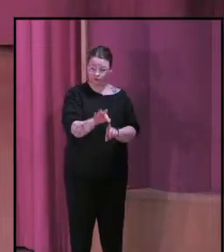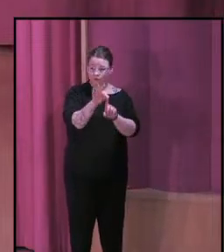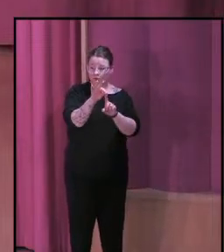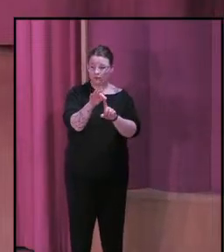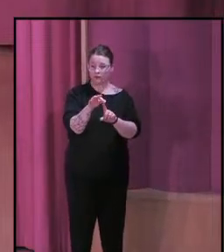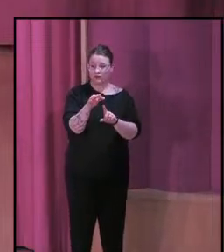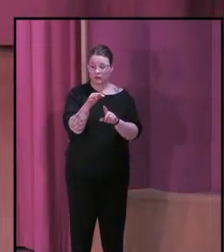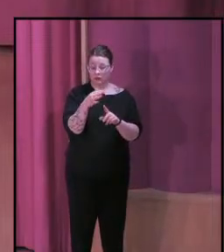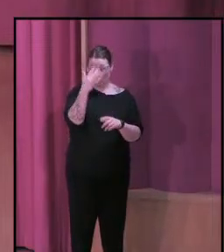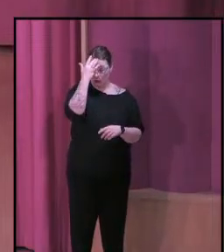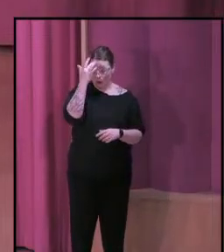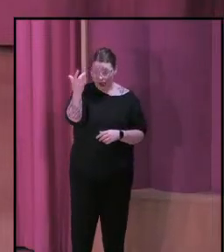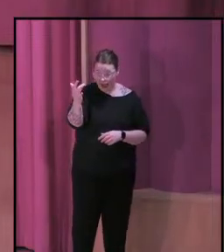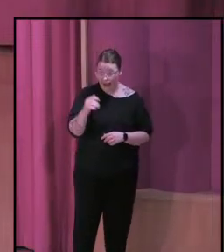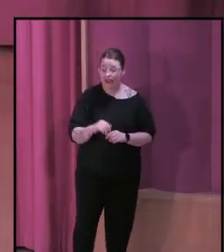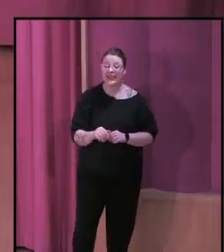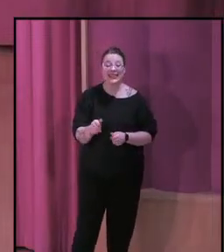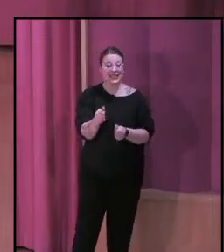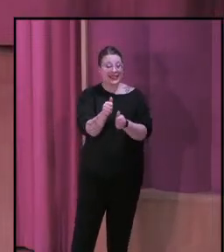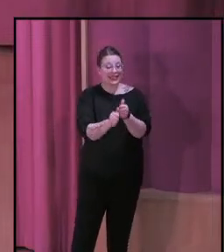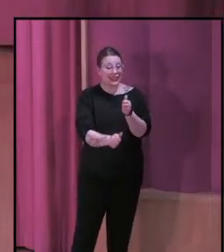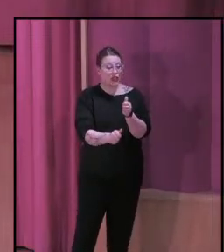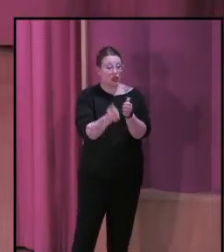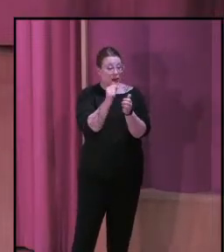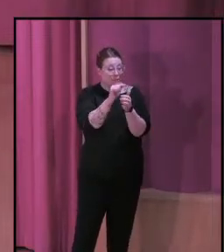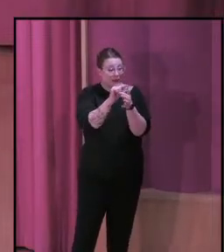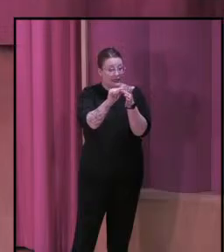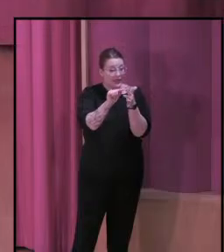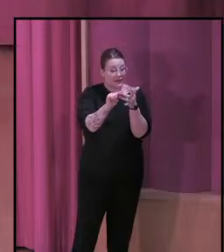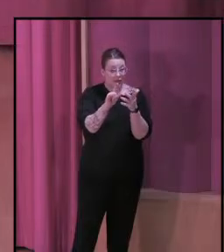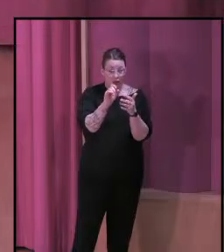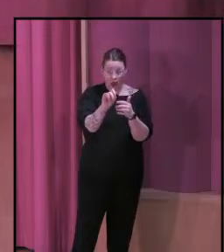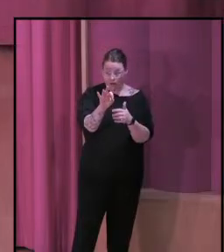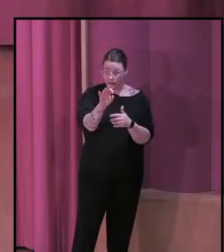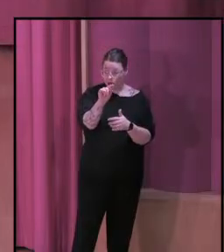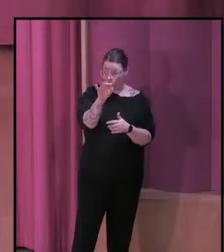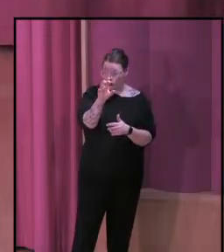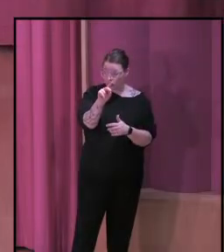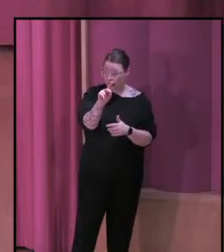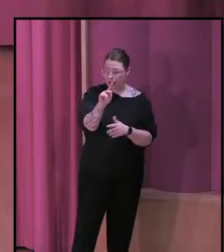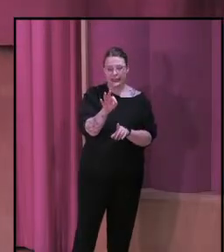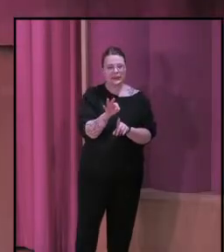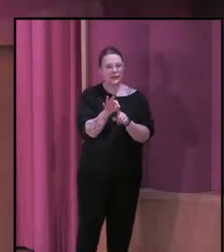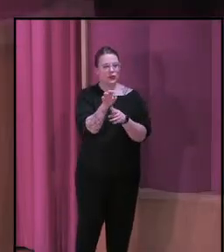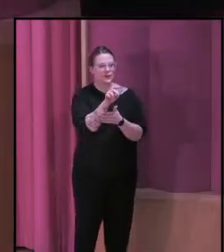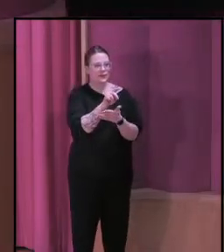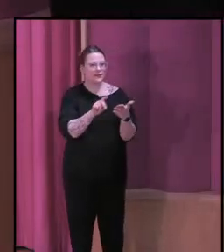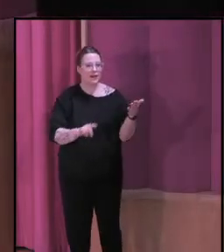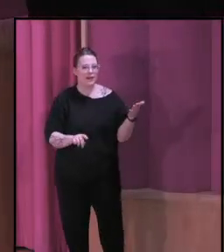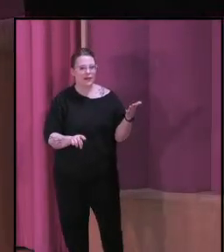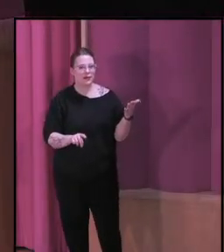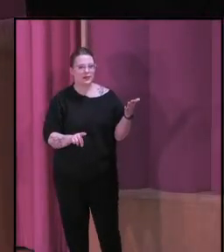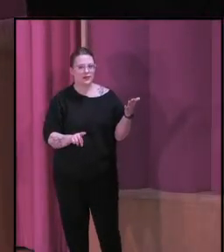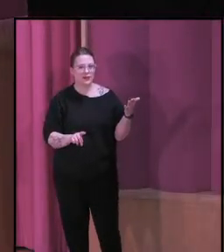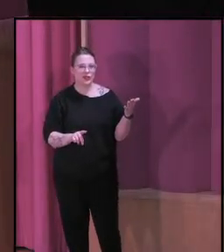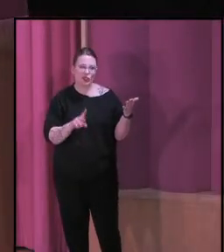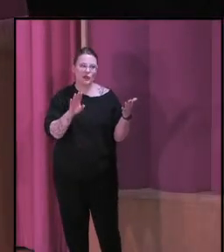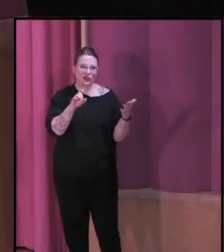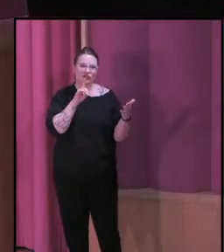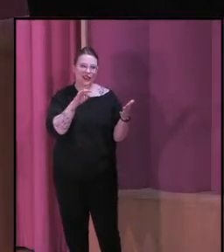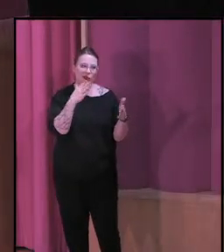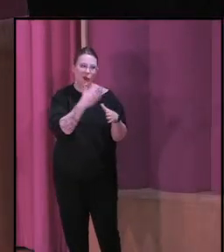trick you may have seen is that each aspect of this trick has been specially designed to be really